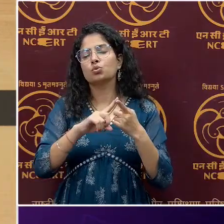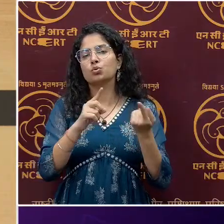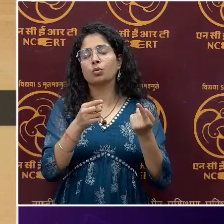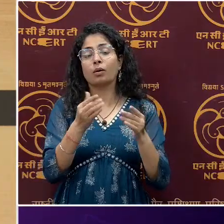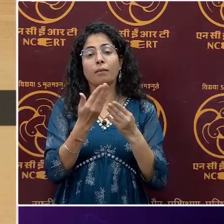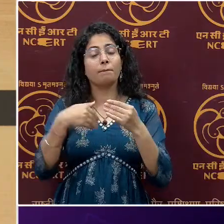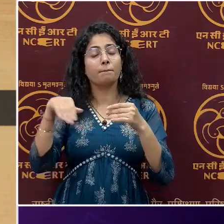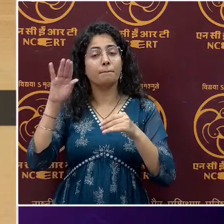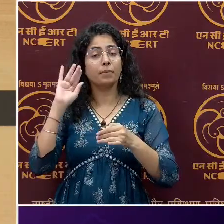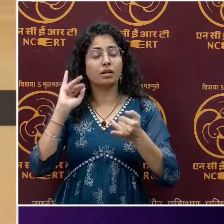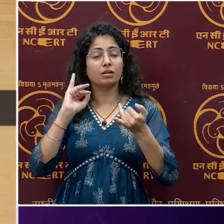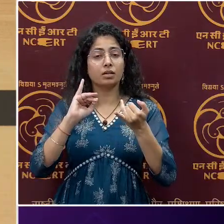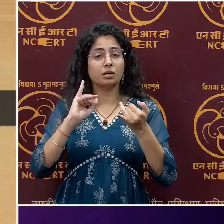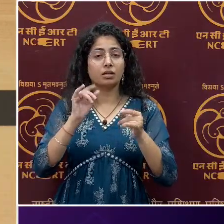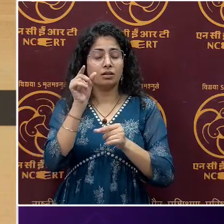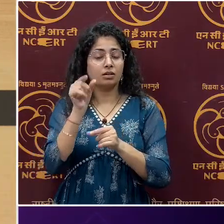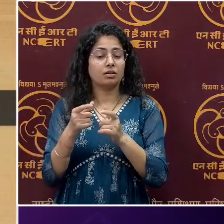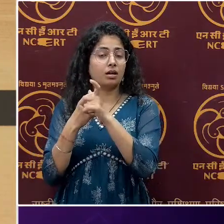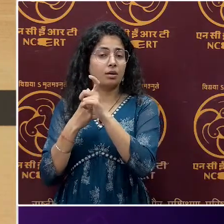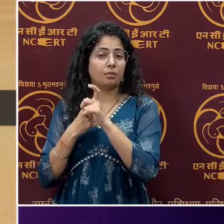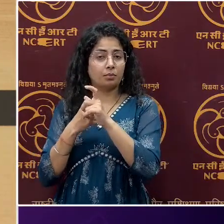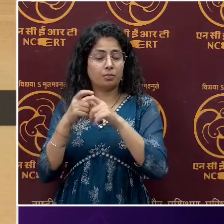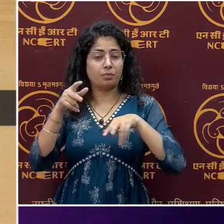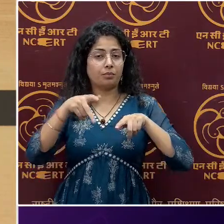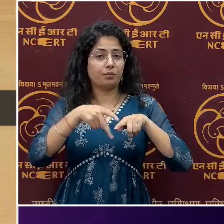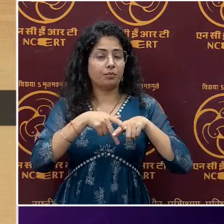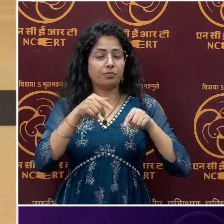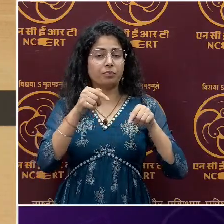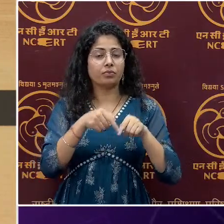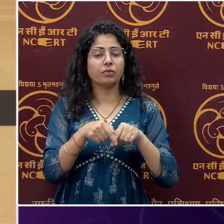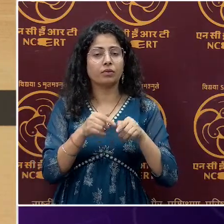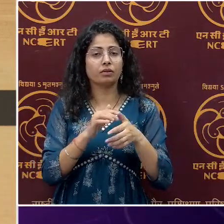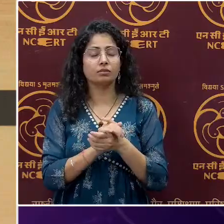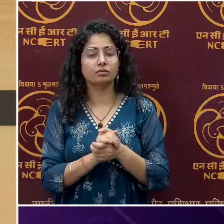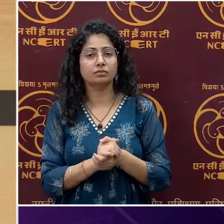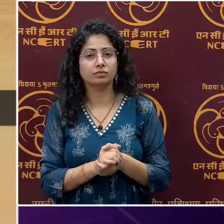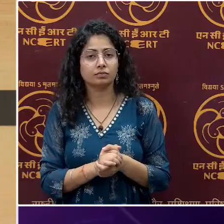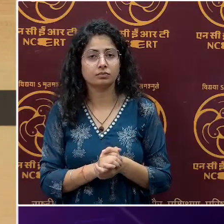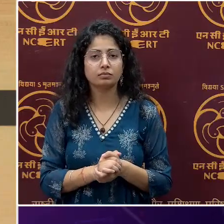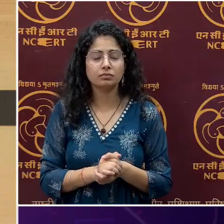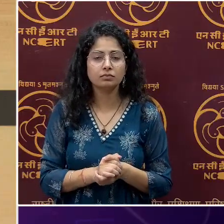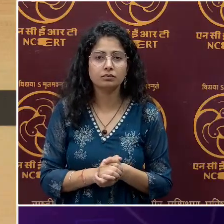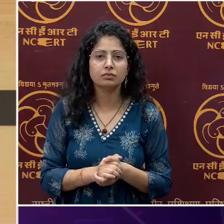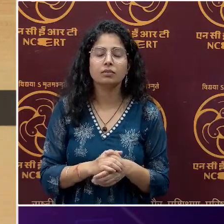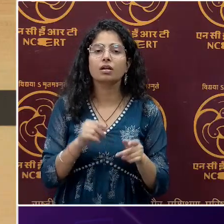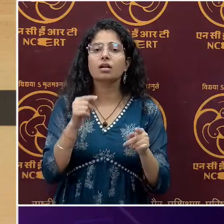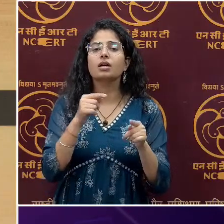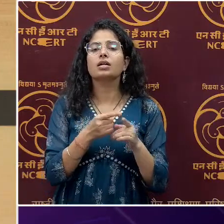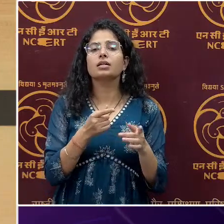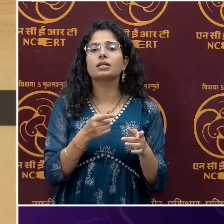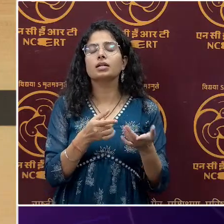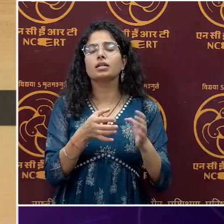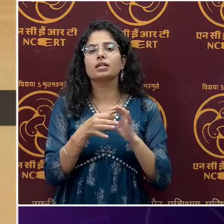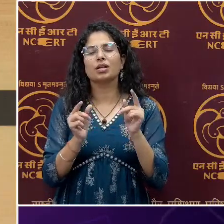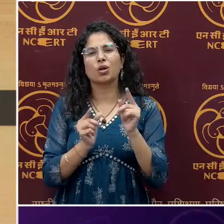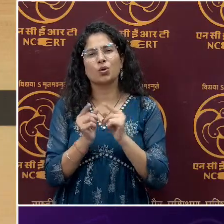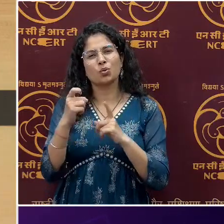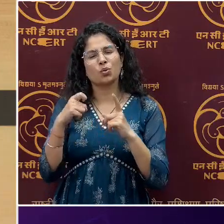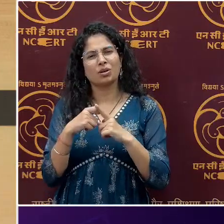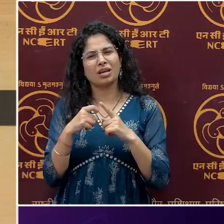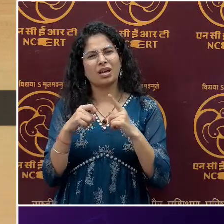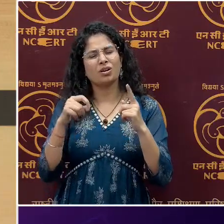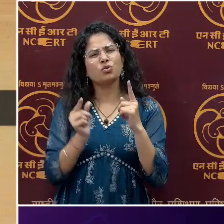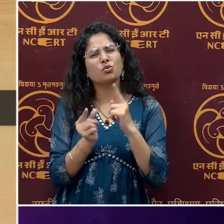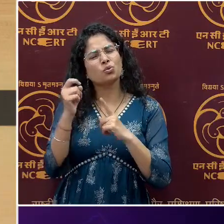by the soldiers and the officers in defense, and it's UK pattern shoe. And I was like, what is